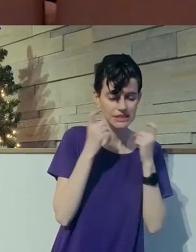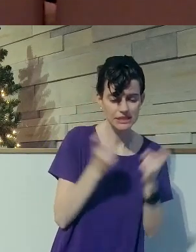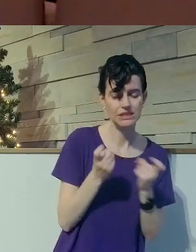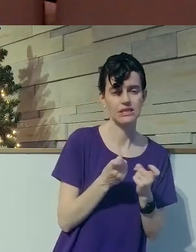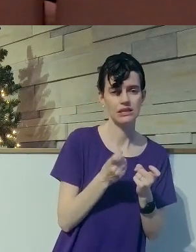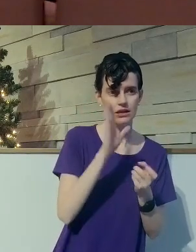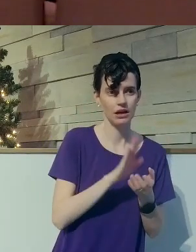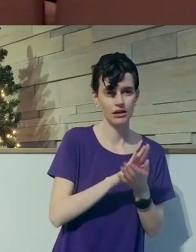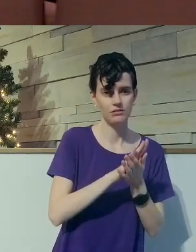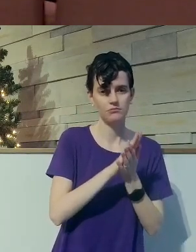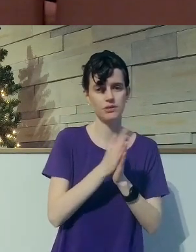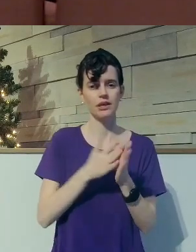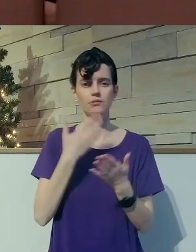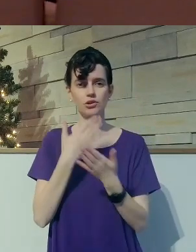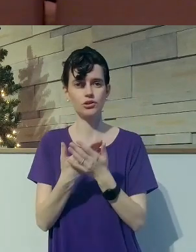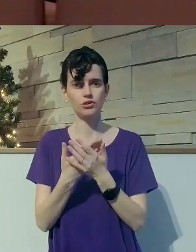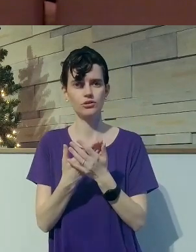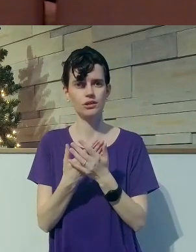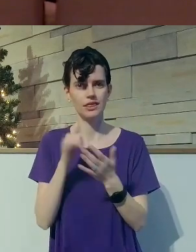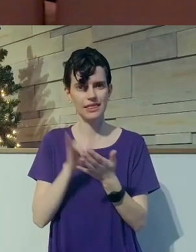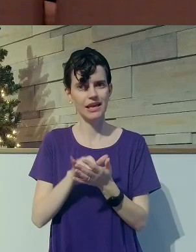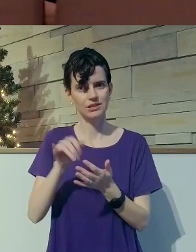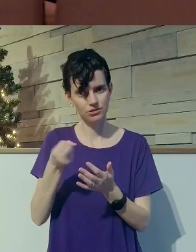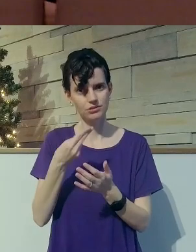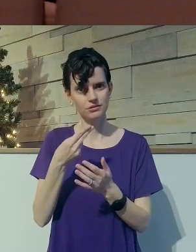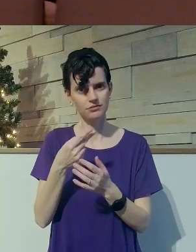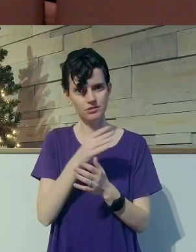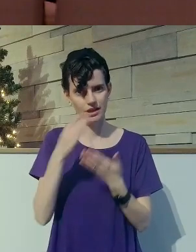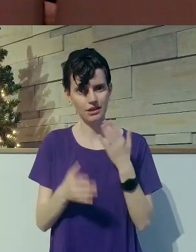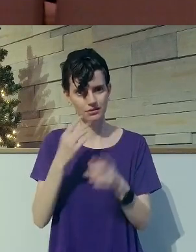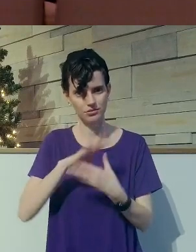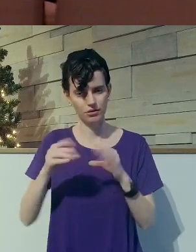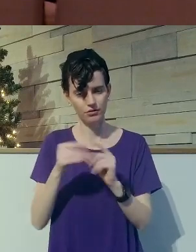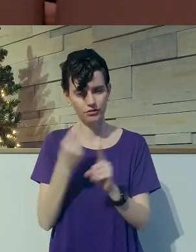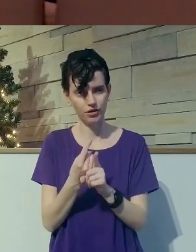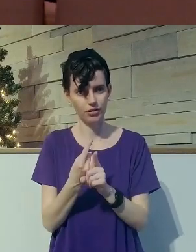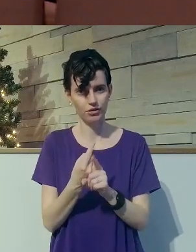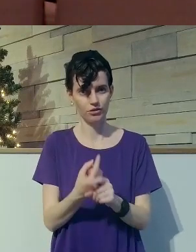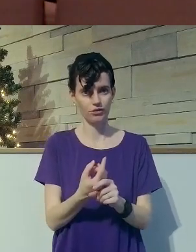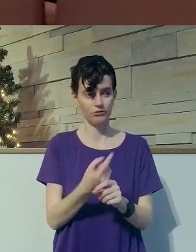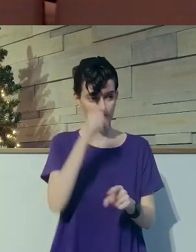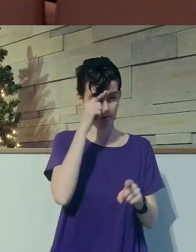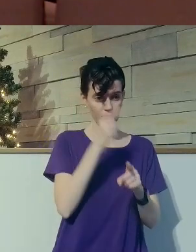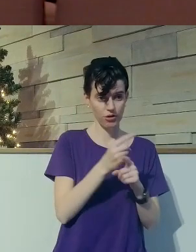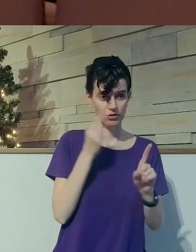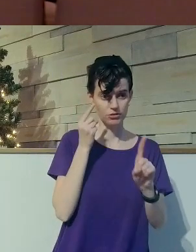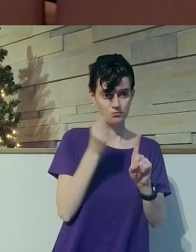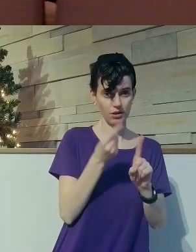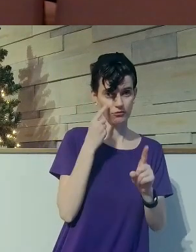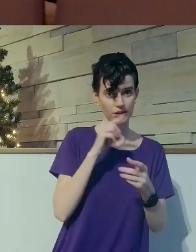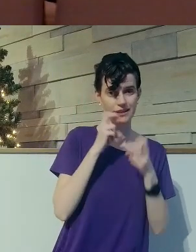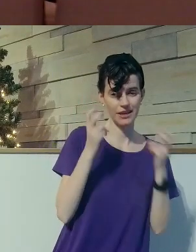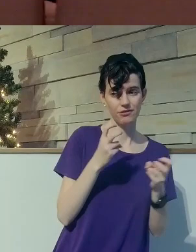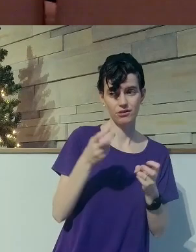and God brought good out of it. Isn't that what Joseph's conclusion was? What you, my brothers, meant for evil, God meant for good.